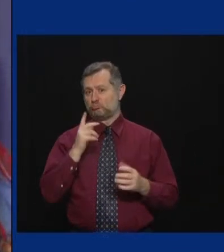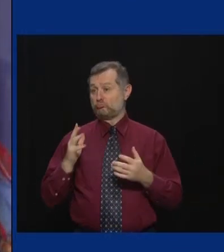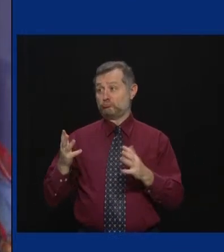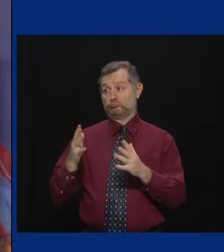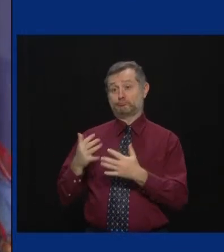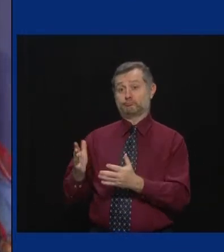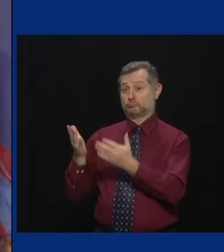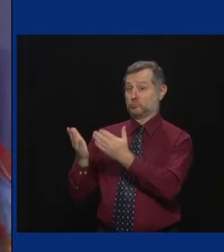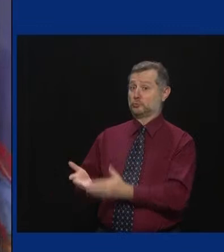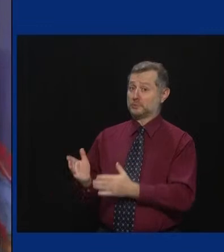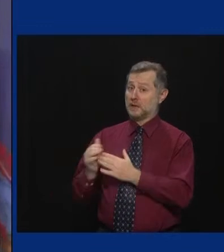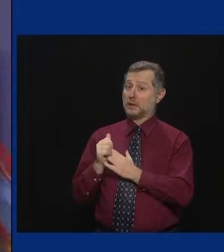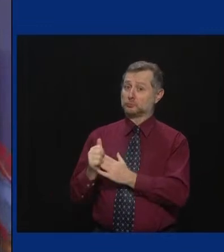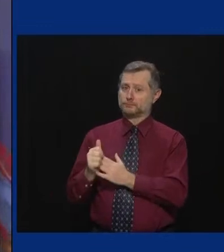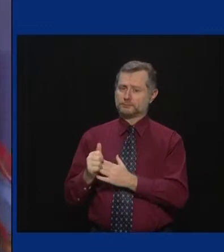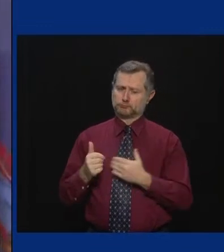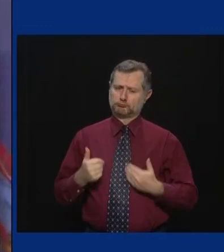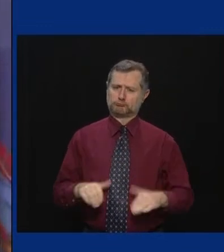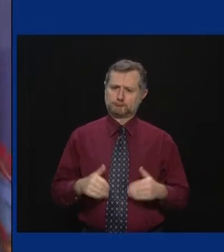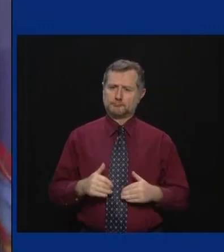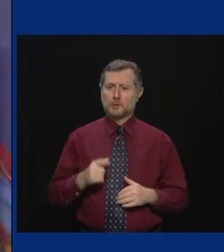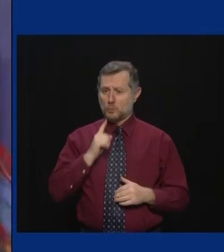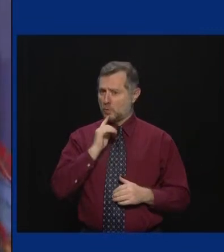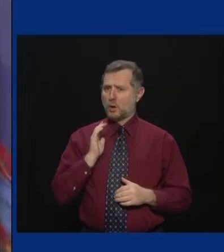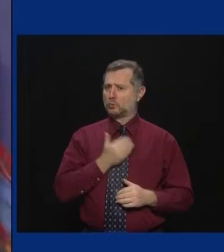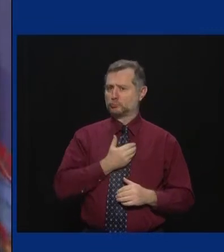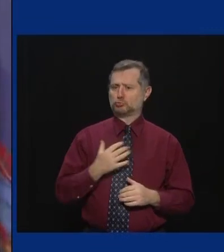you've displayed as our chairman.